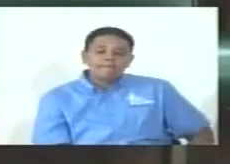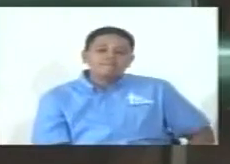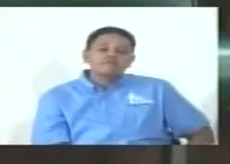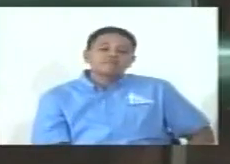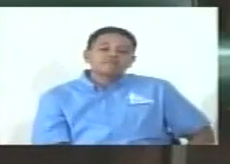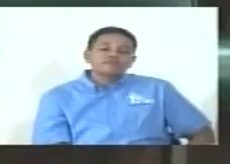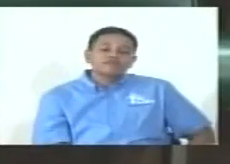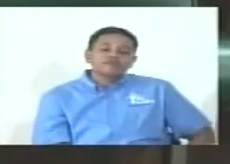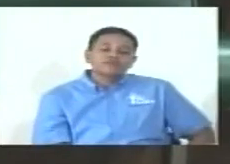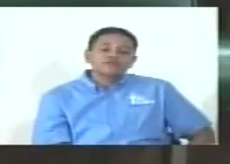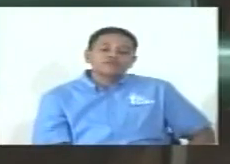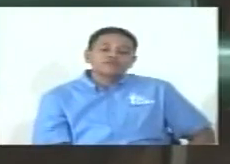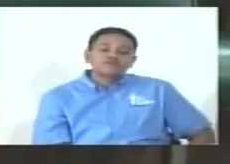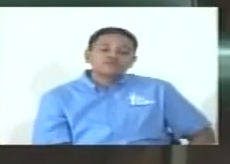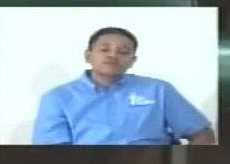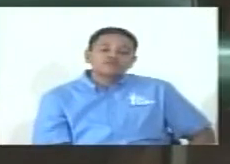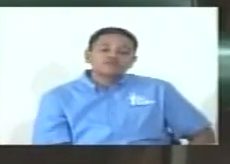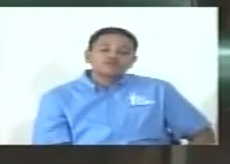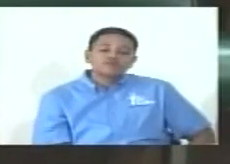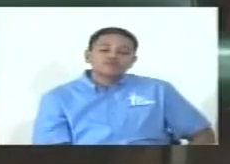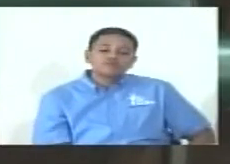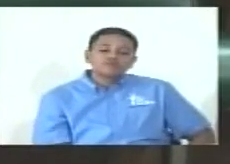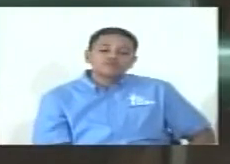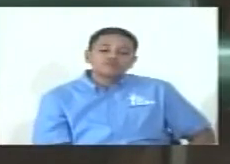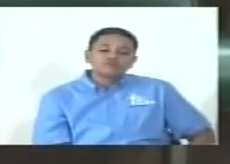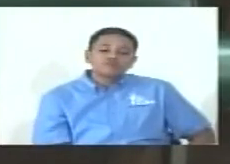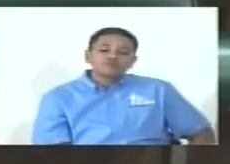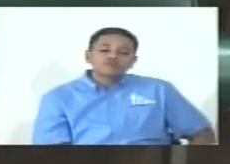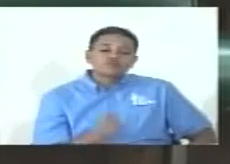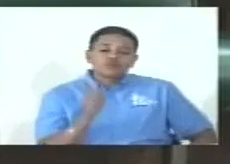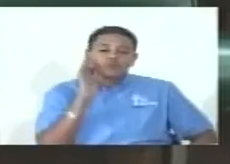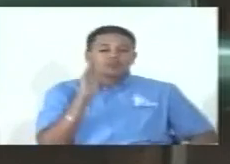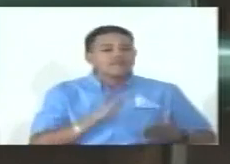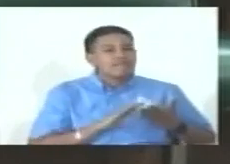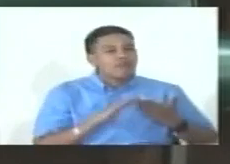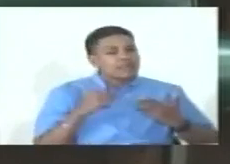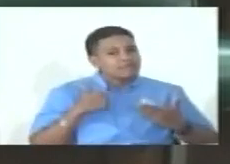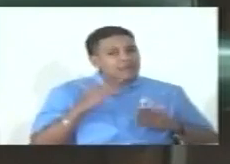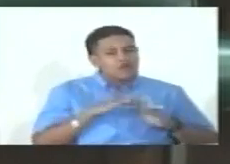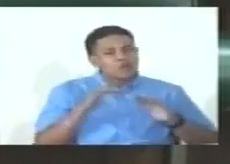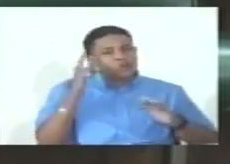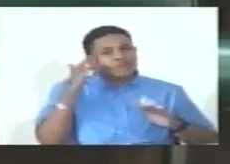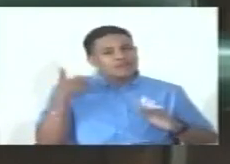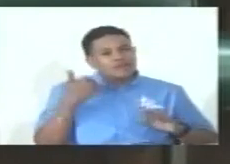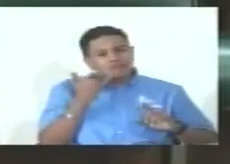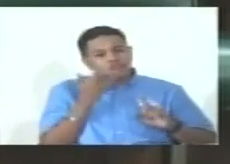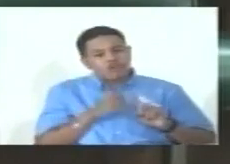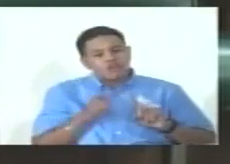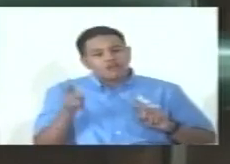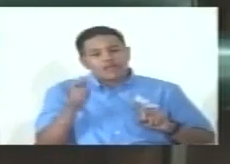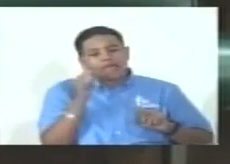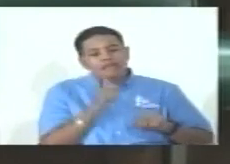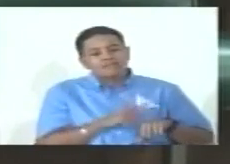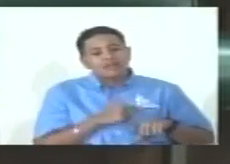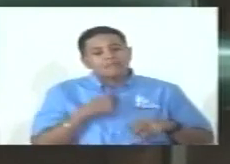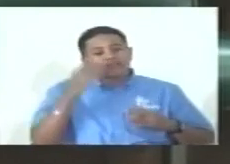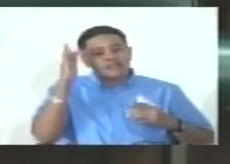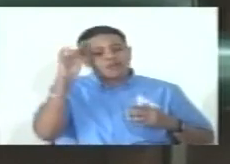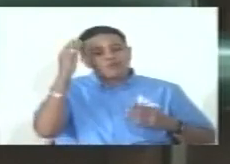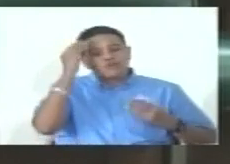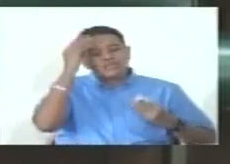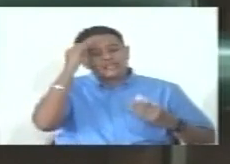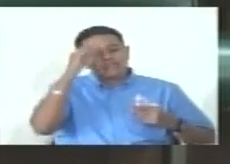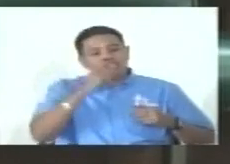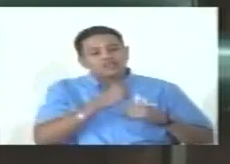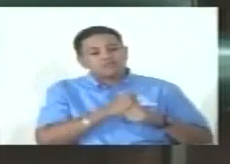You will forgive me, I don't think I'm going off track, when I say that every time I think about data protection, I think about